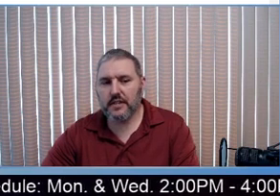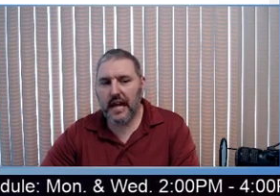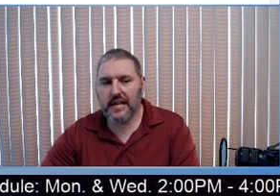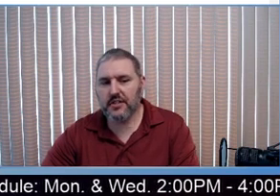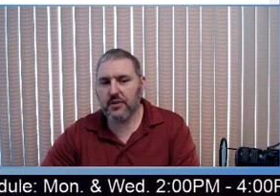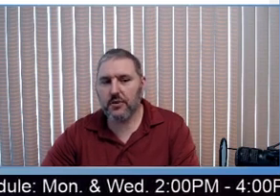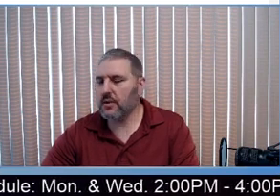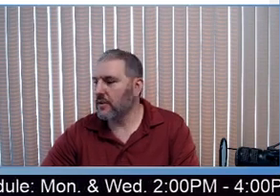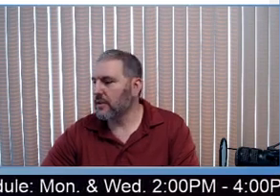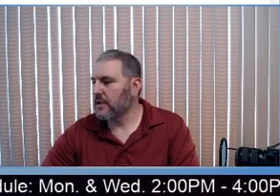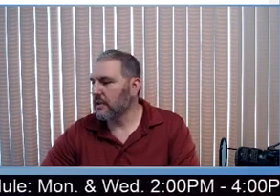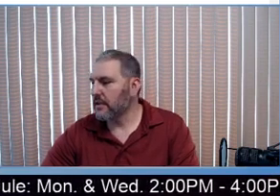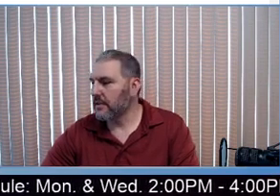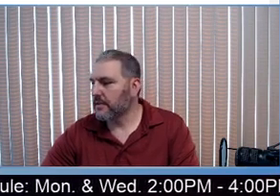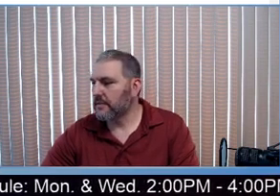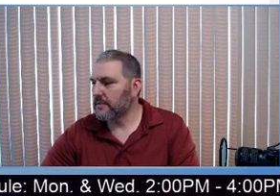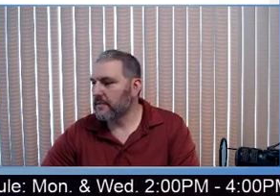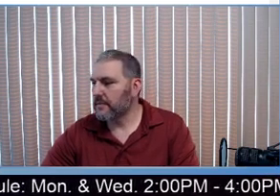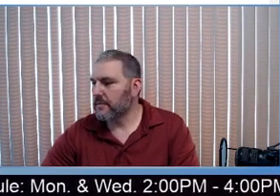Latitude Tattoo.